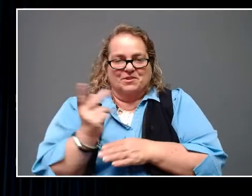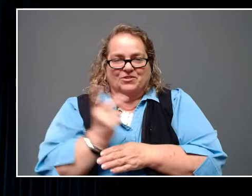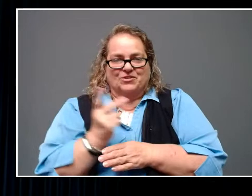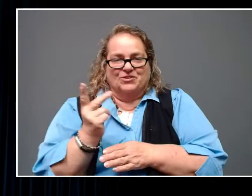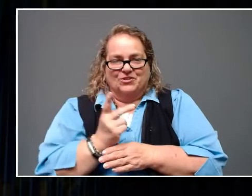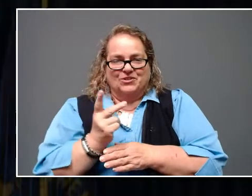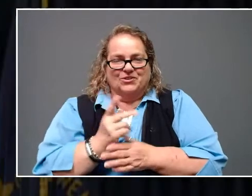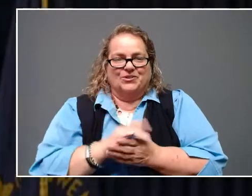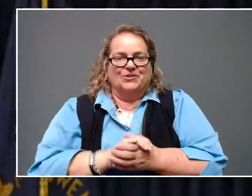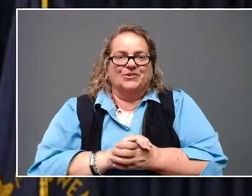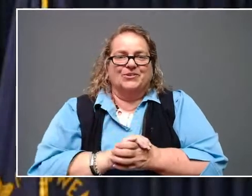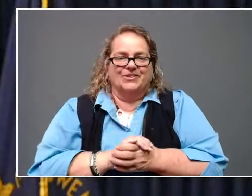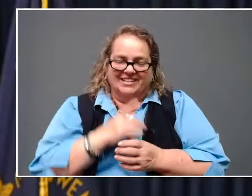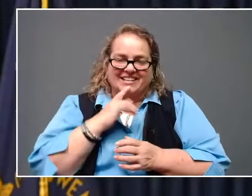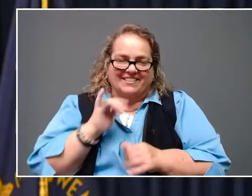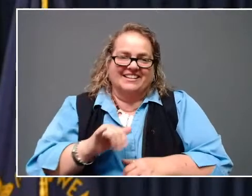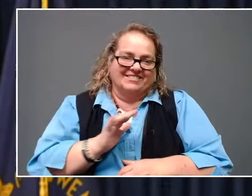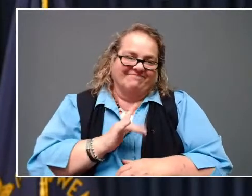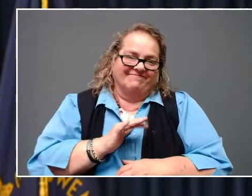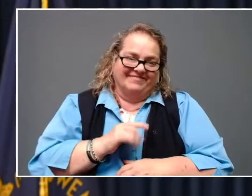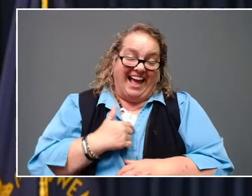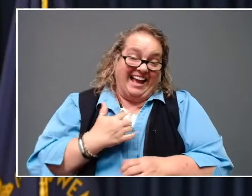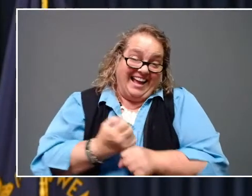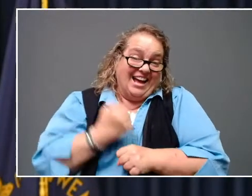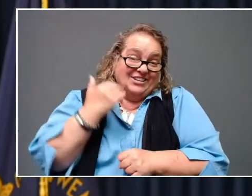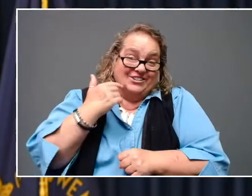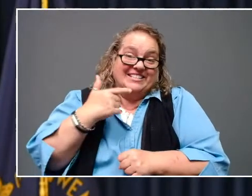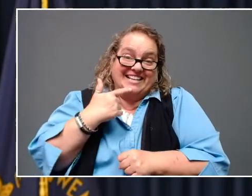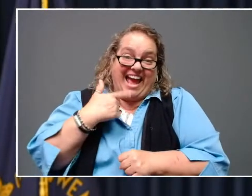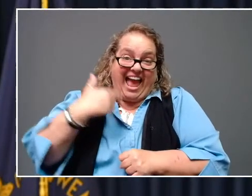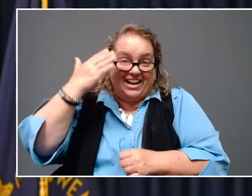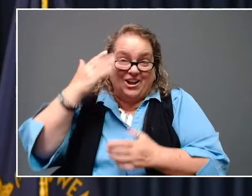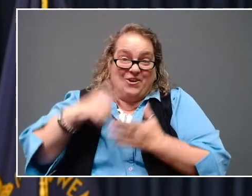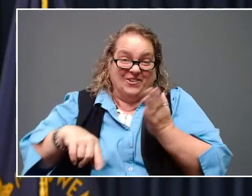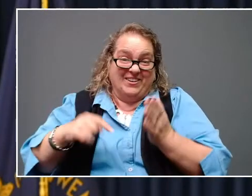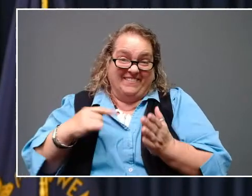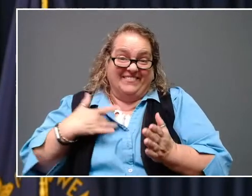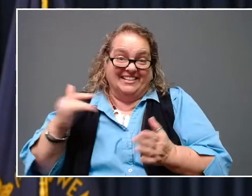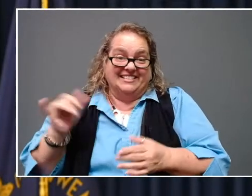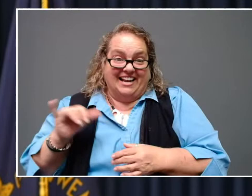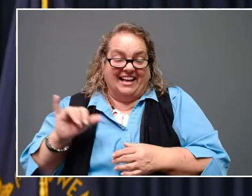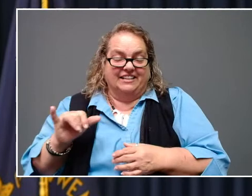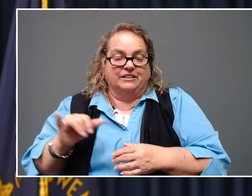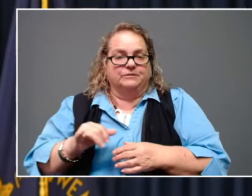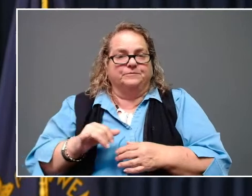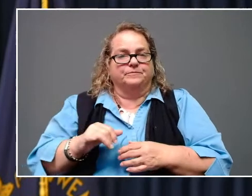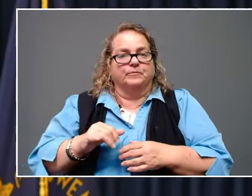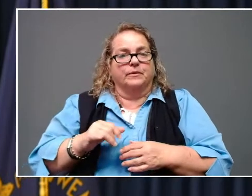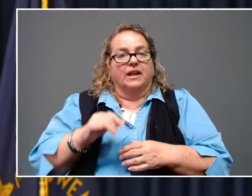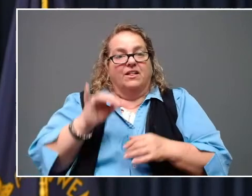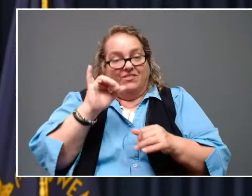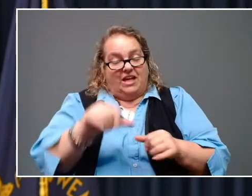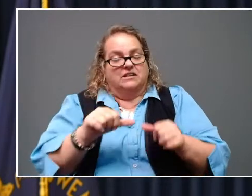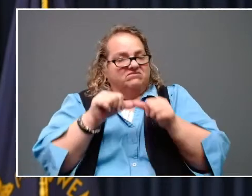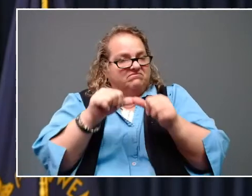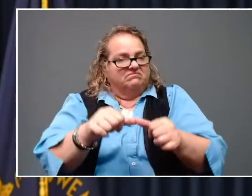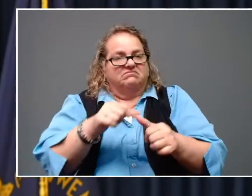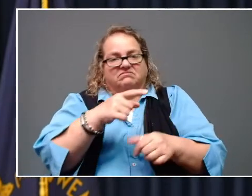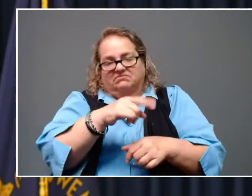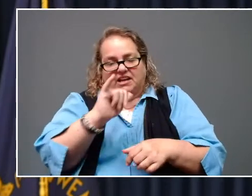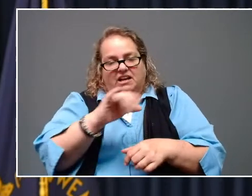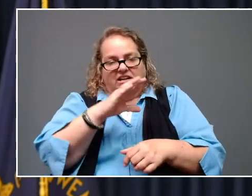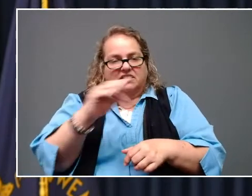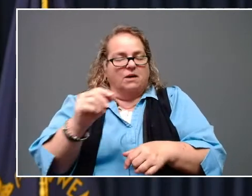that feels like. This type of investment further solidifies the company's position as a premier distillery that will continue to